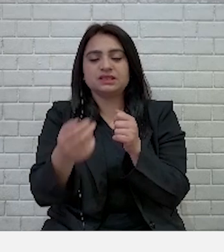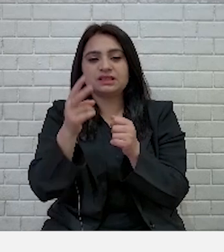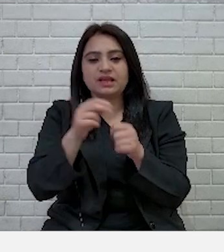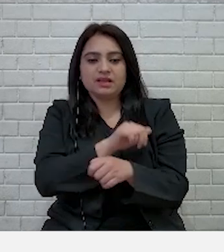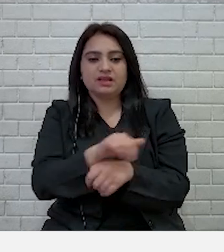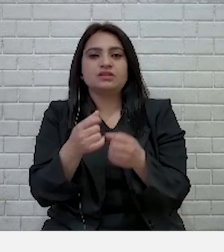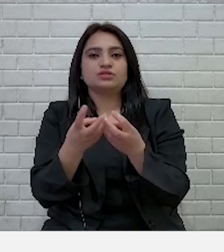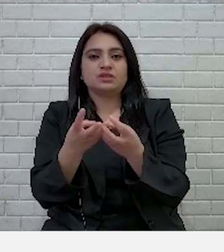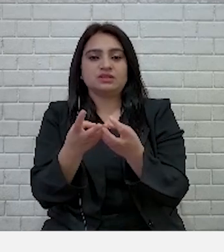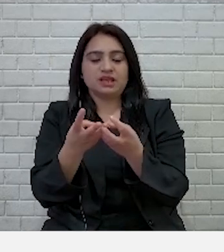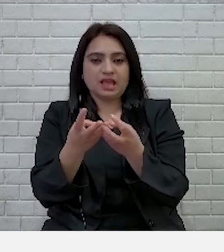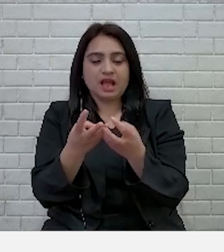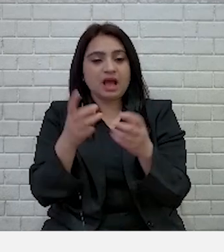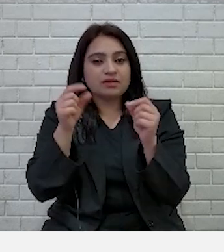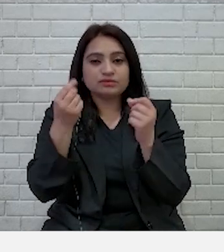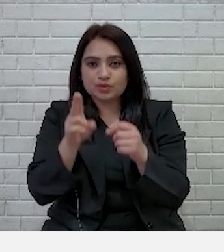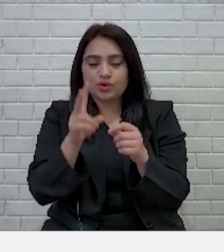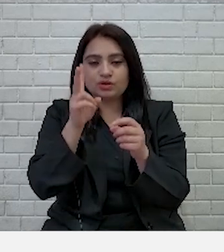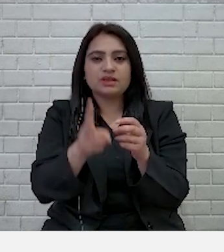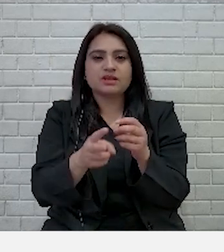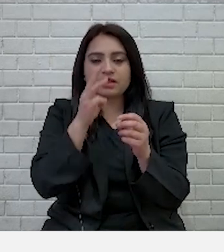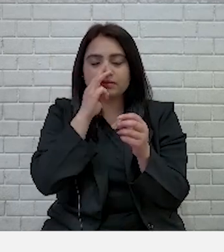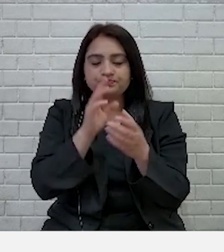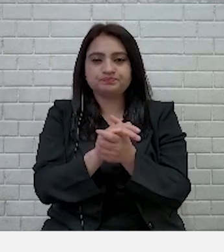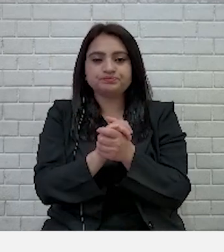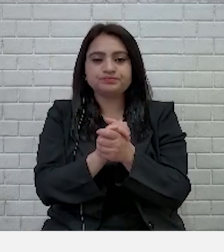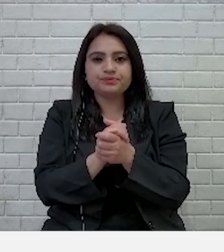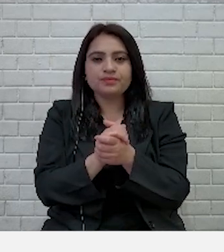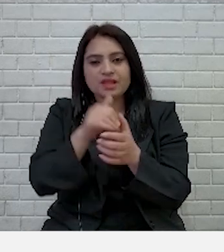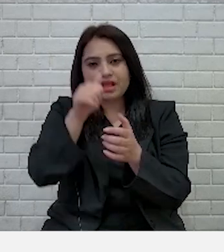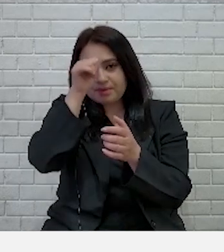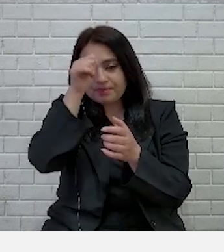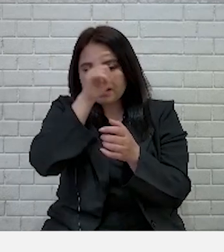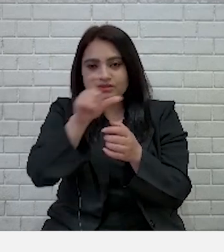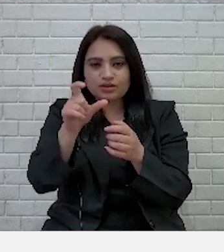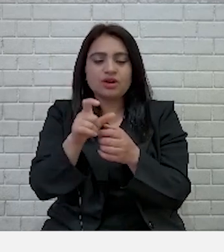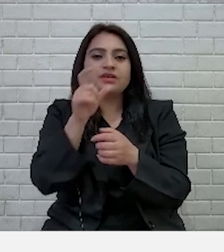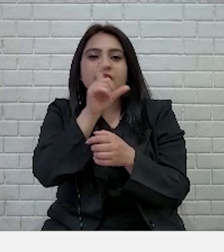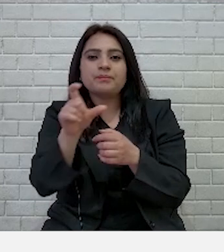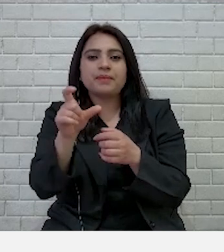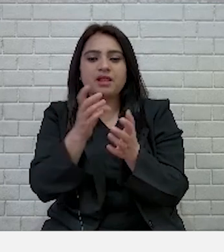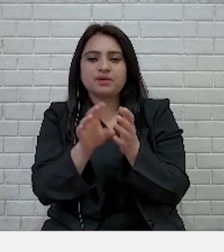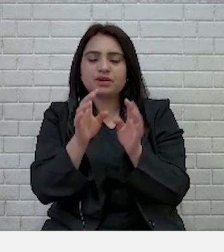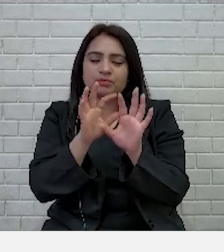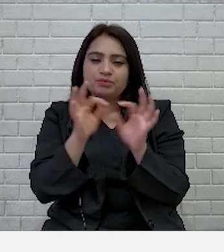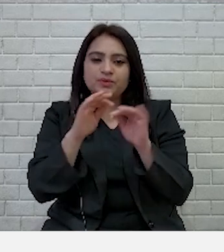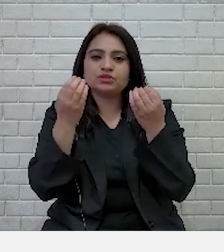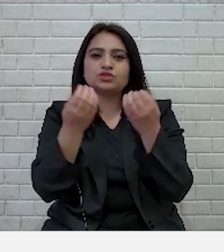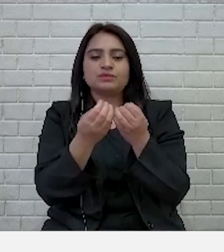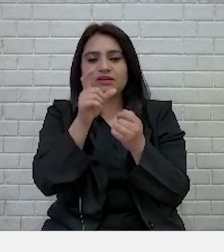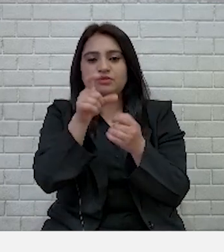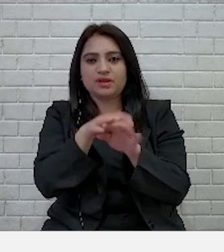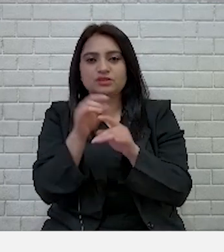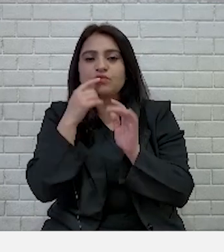the city, various communities from India as well as Nepal were called and invited to settle in the city. And that is when